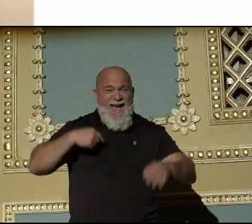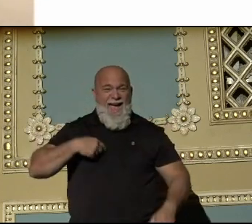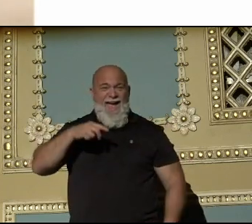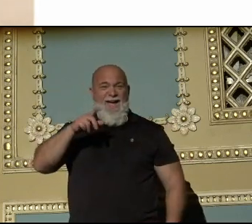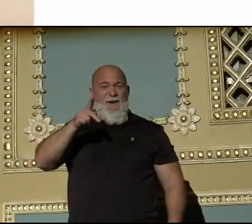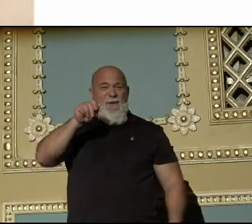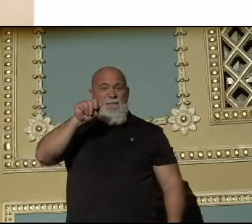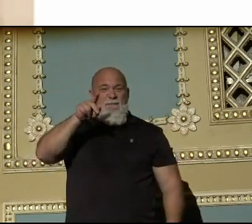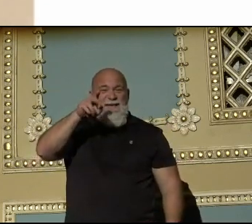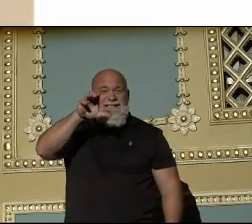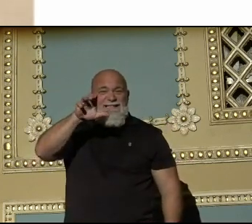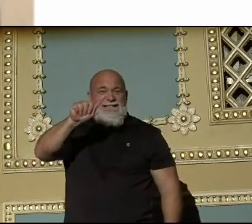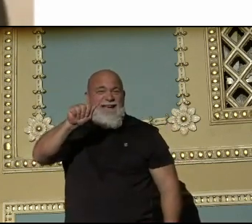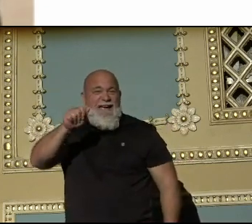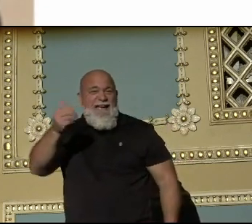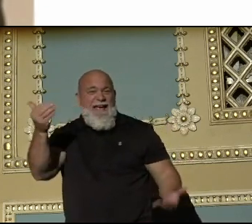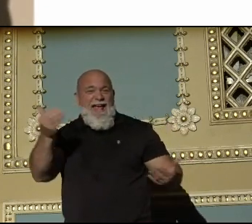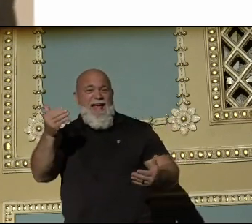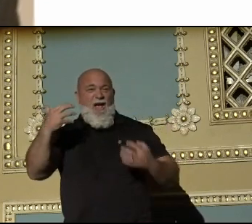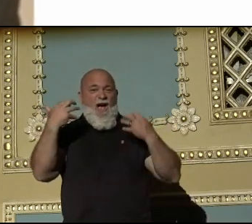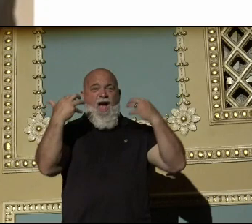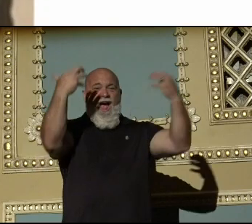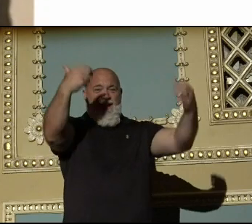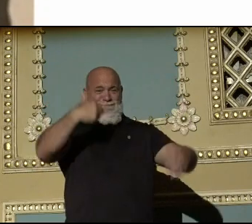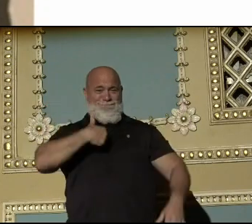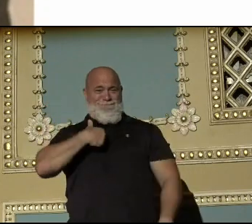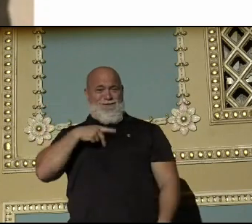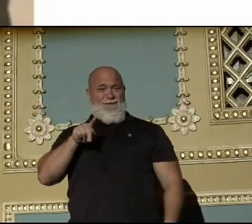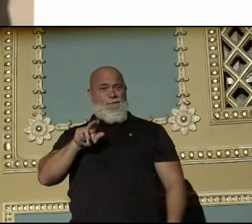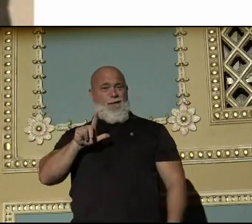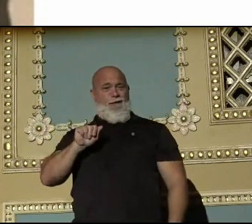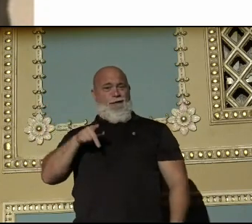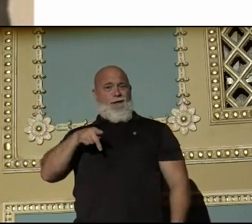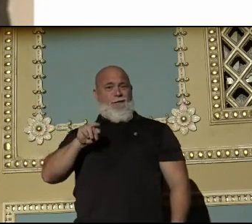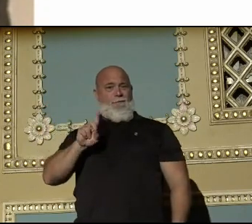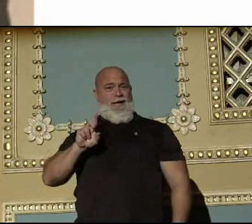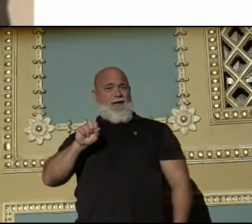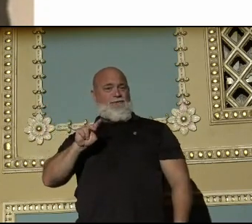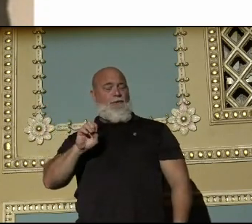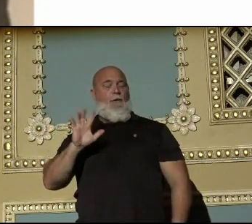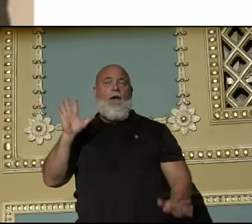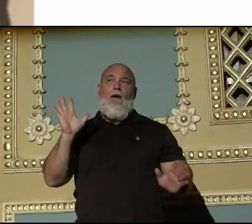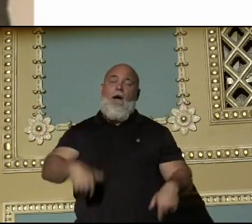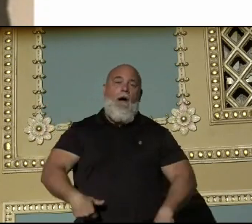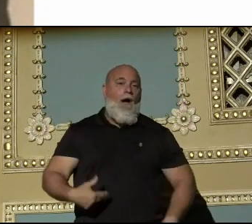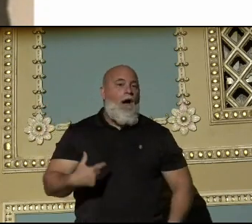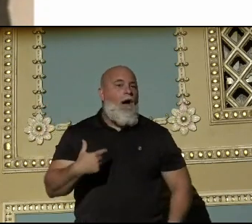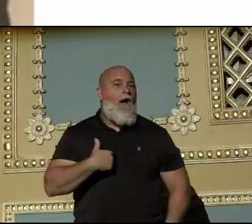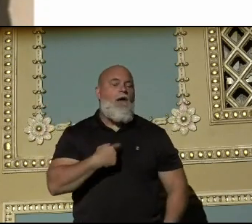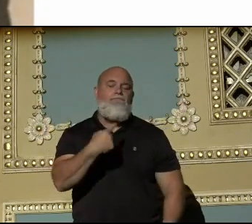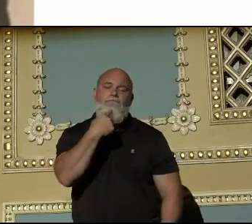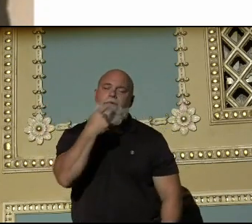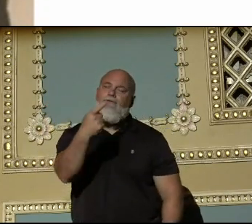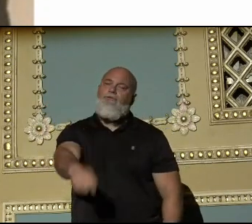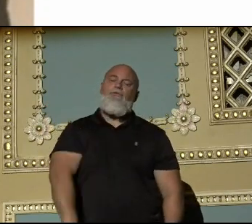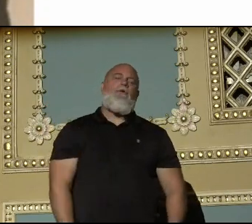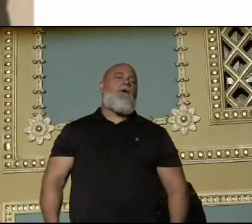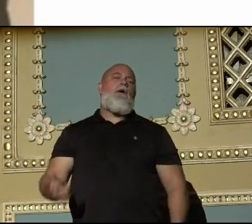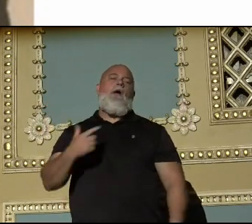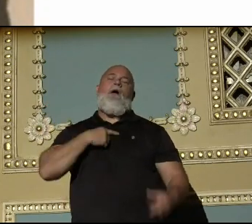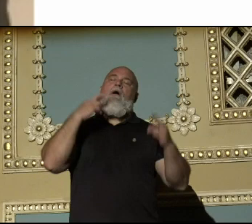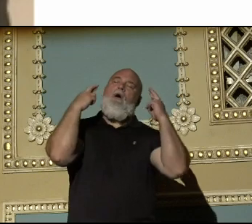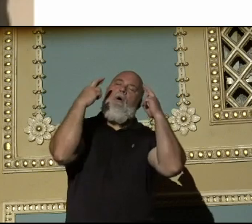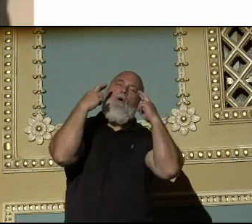Center for the Arts audience. It's just me, Paula Poundstone. Boy, have I missed you. I hope you're going to donate